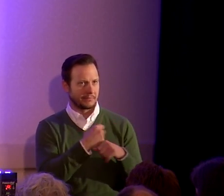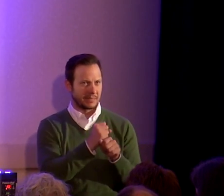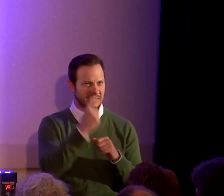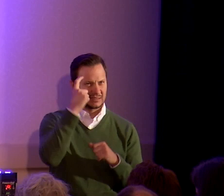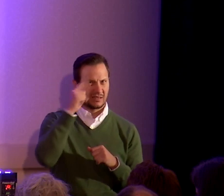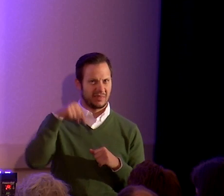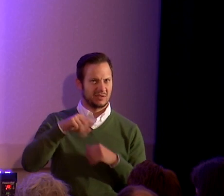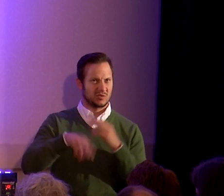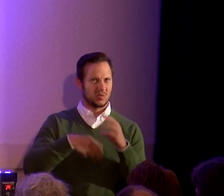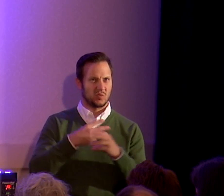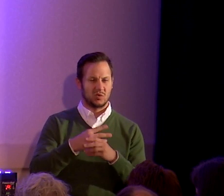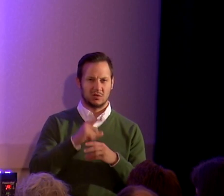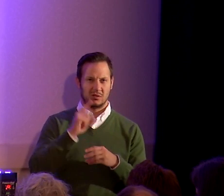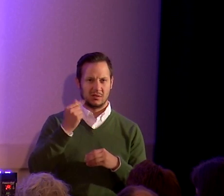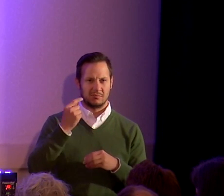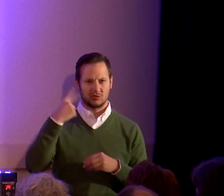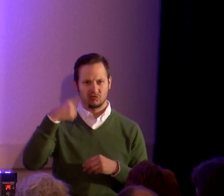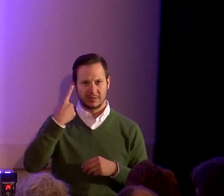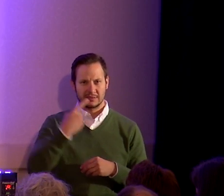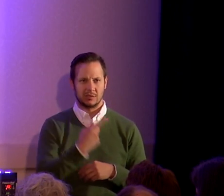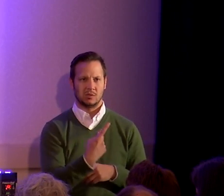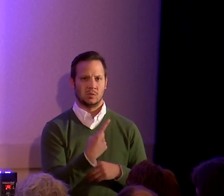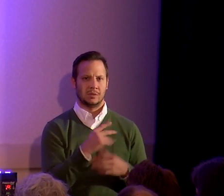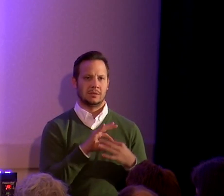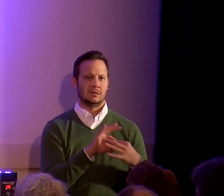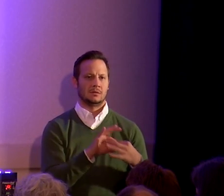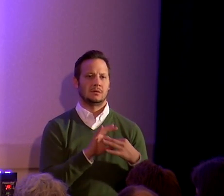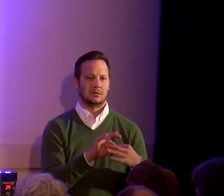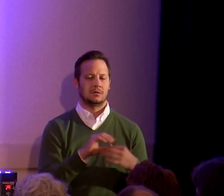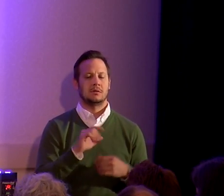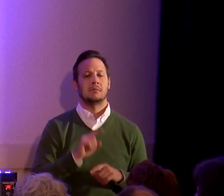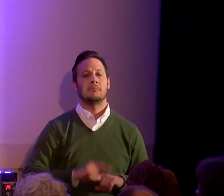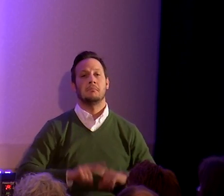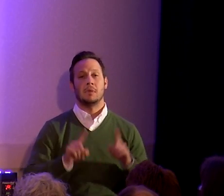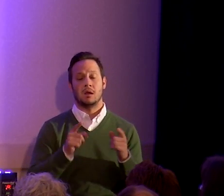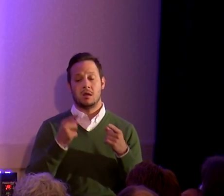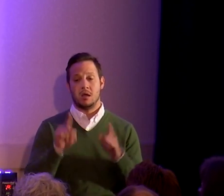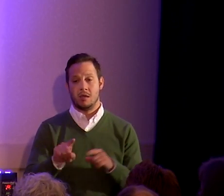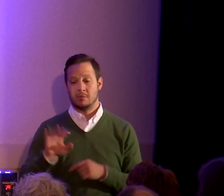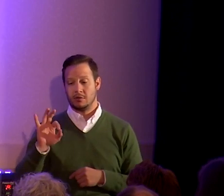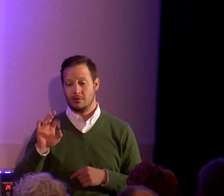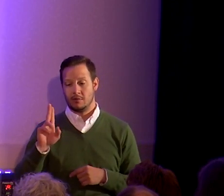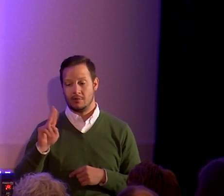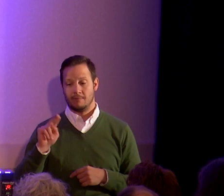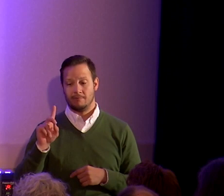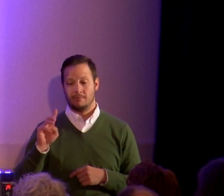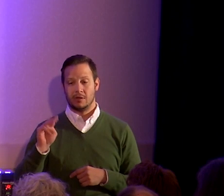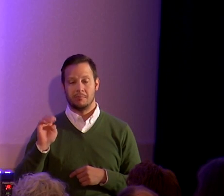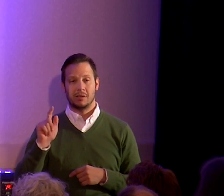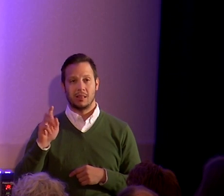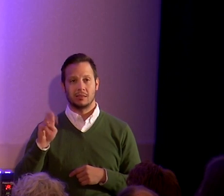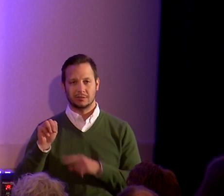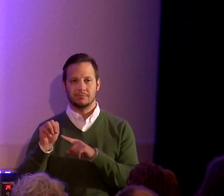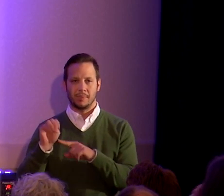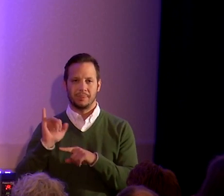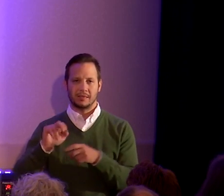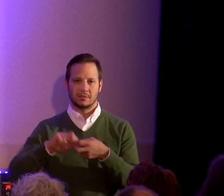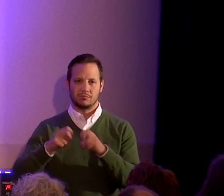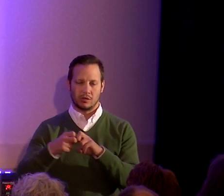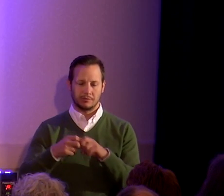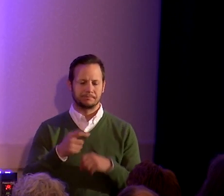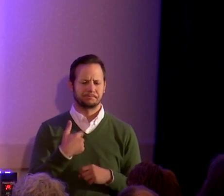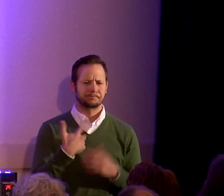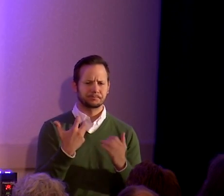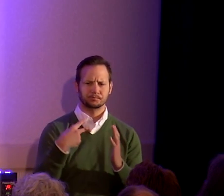really doesn't make sense. And you run into problems with fundamentalism, not with the idea of forming communities. I'd like to actually read